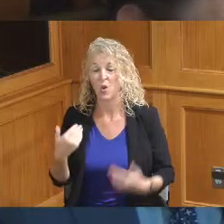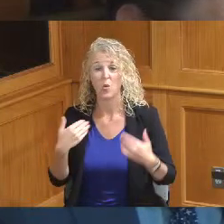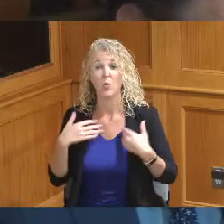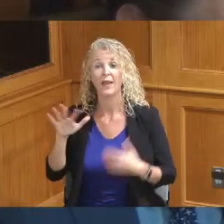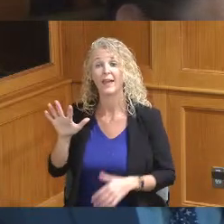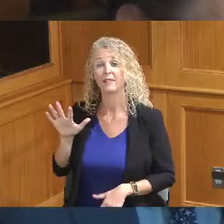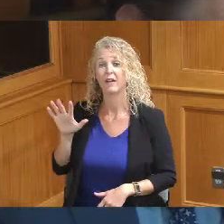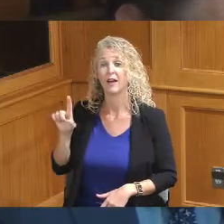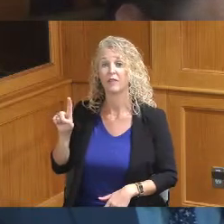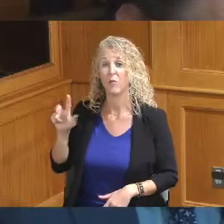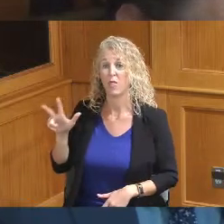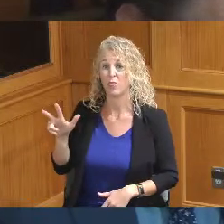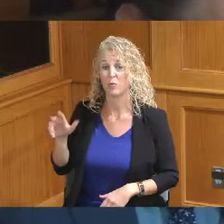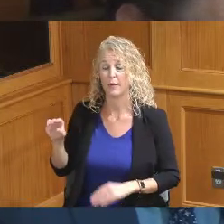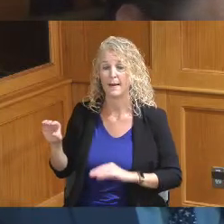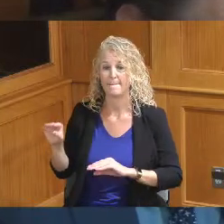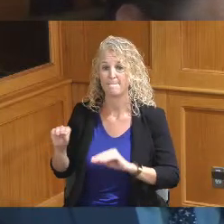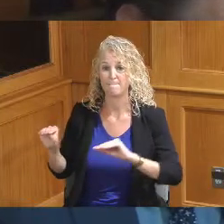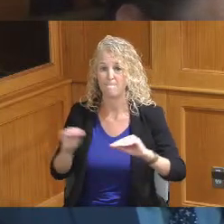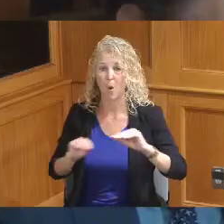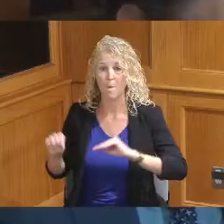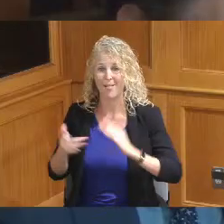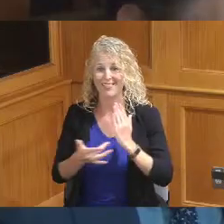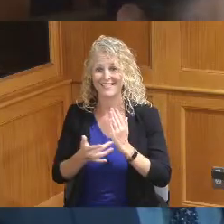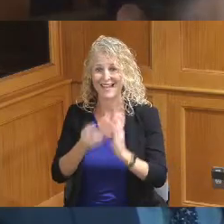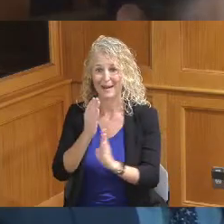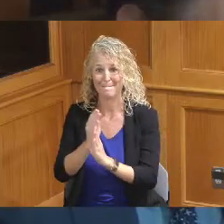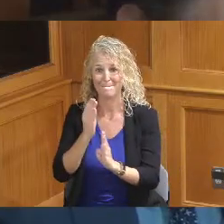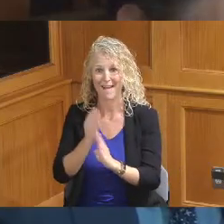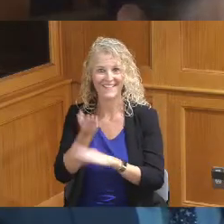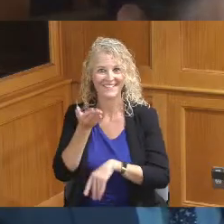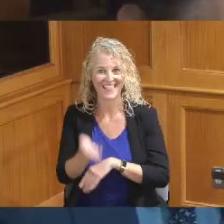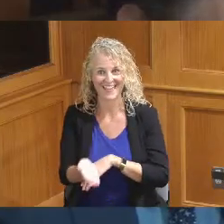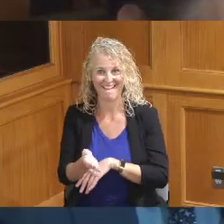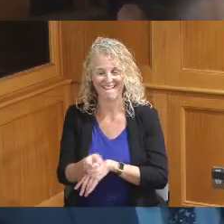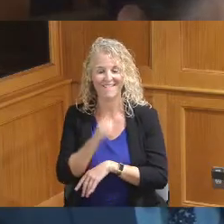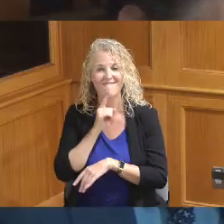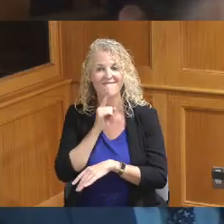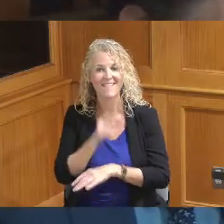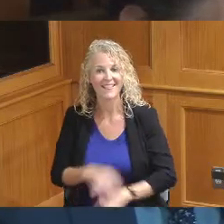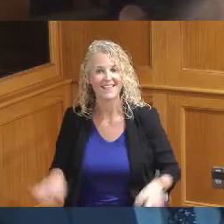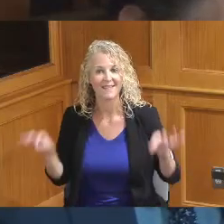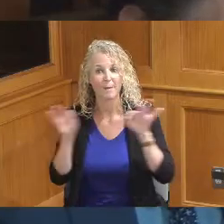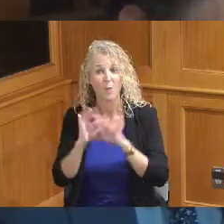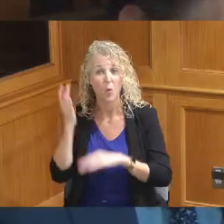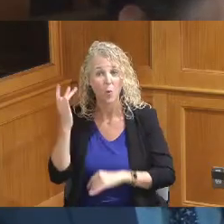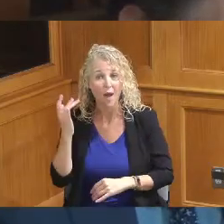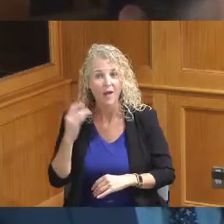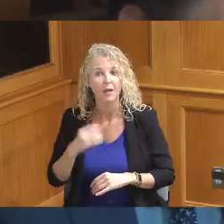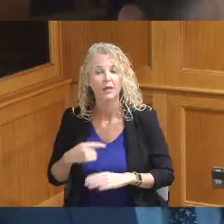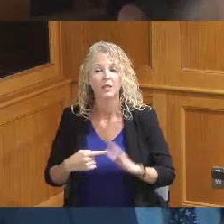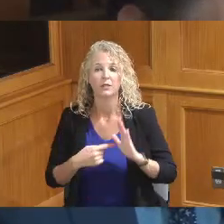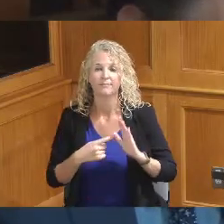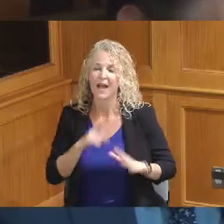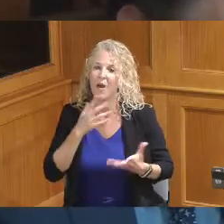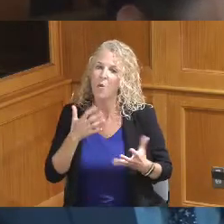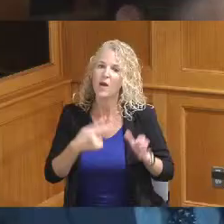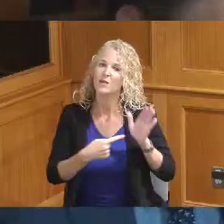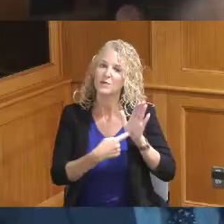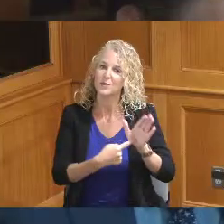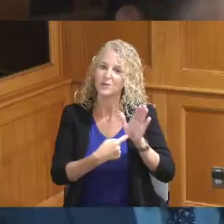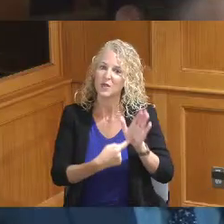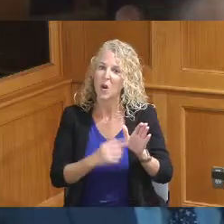tech bus outside. And one of the things that was so important for me was to showcase how